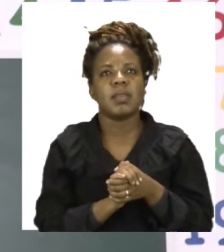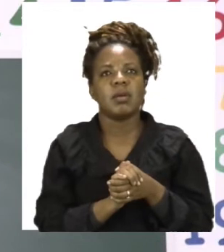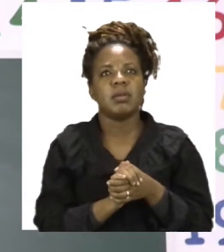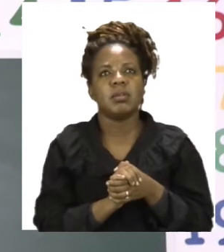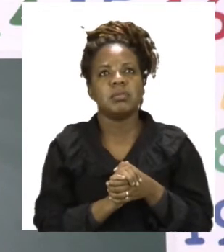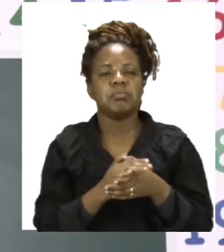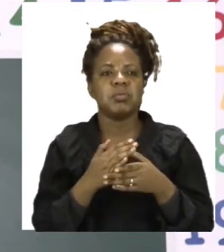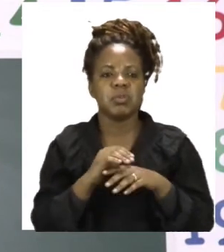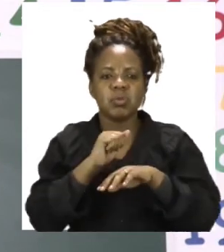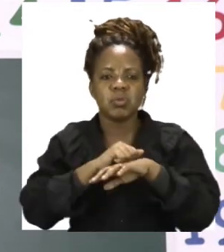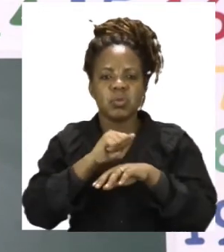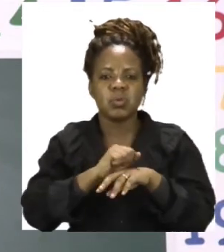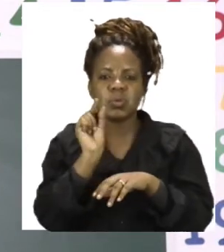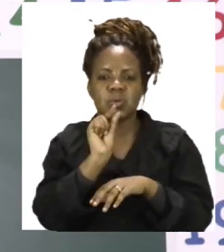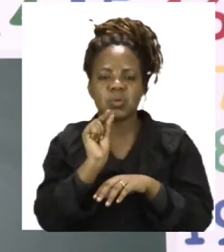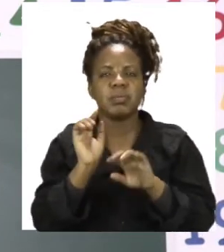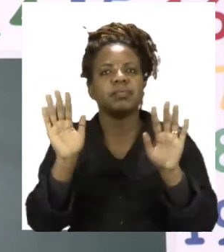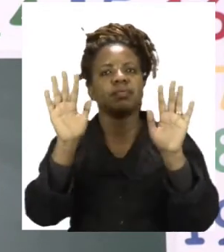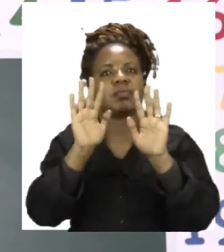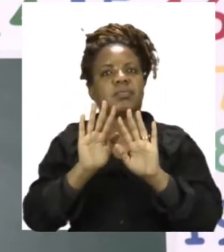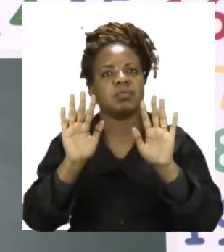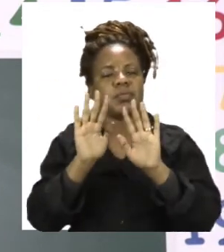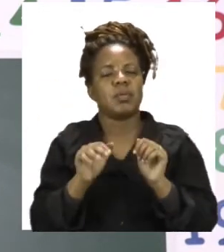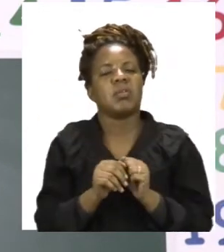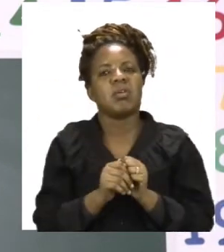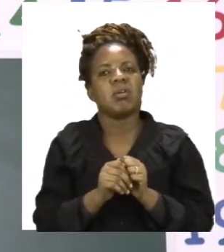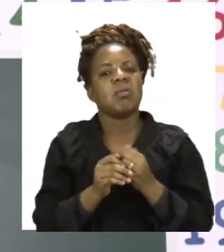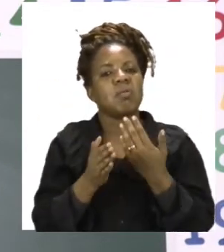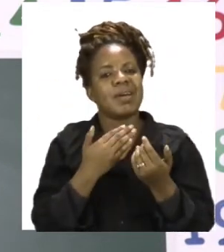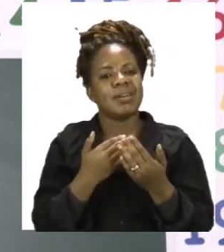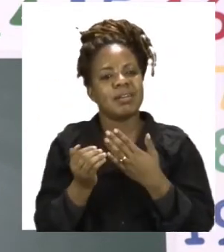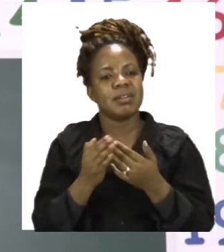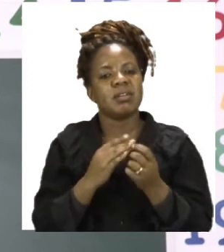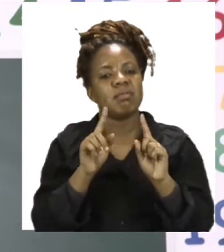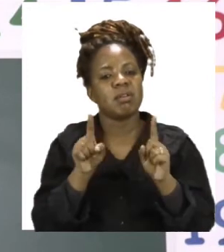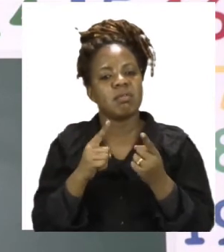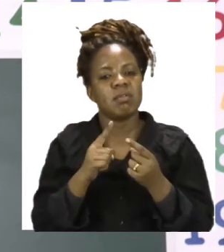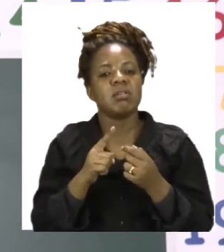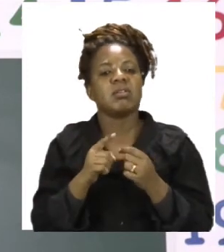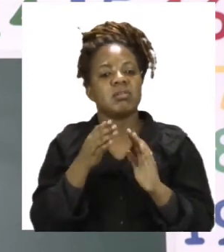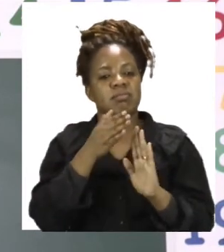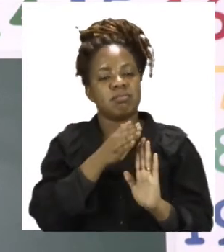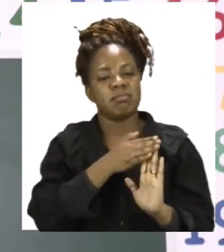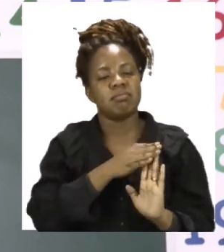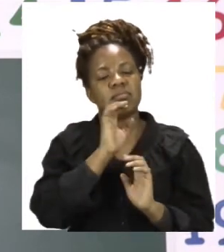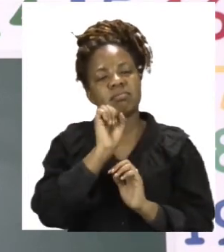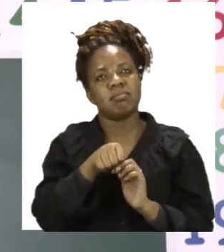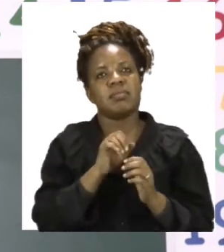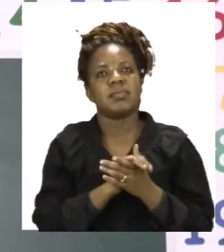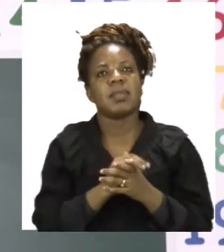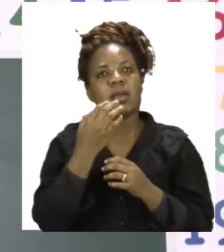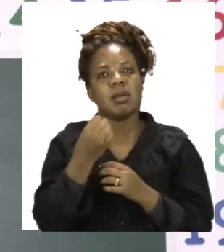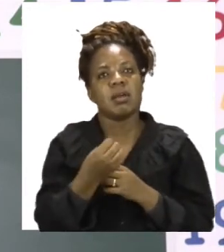use stones or your colors or anything that is safe for you to use as a counter. So I have 3